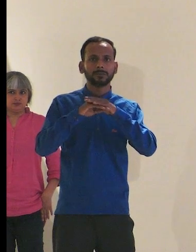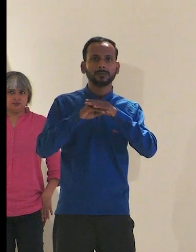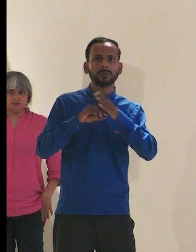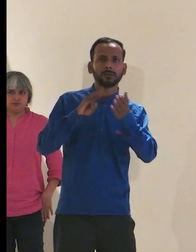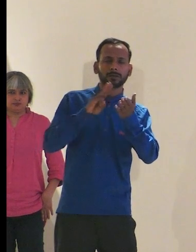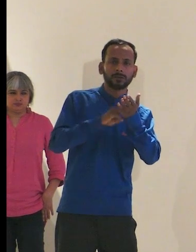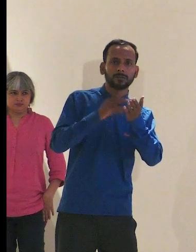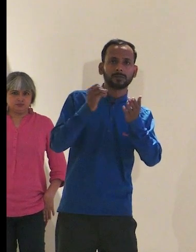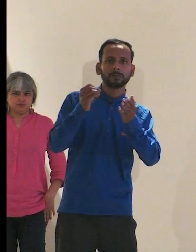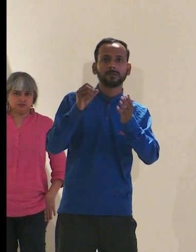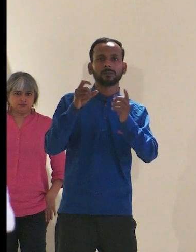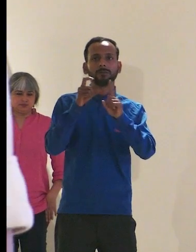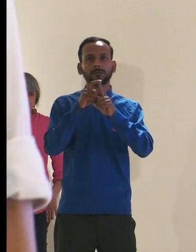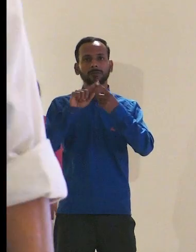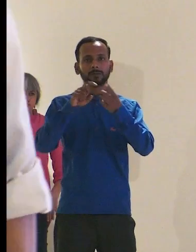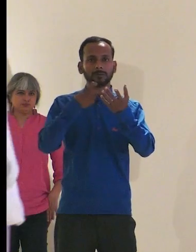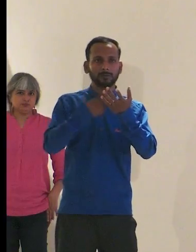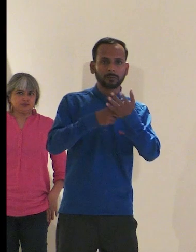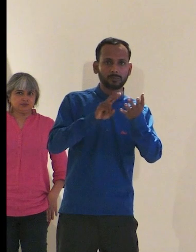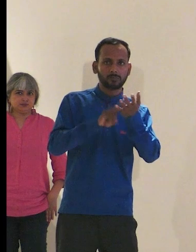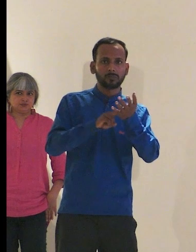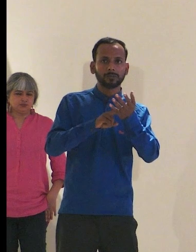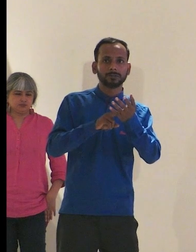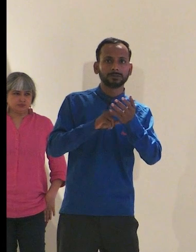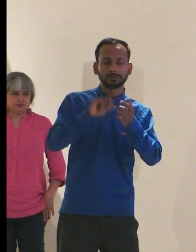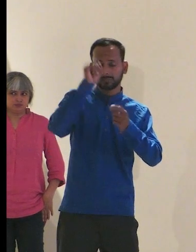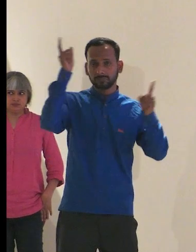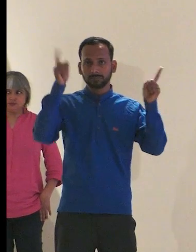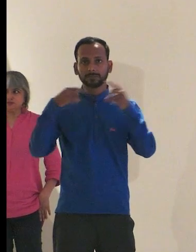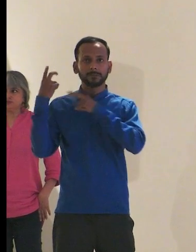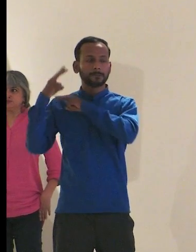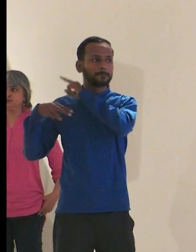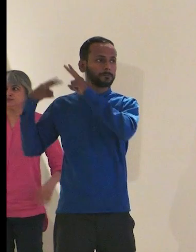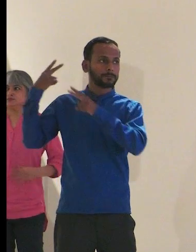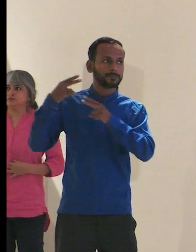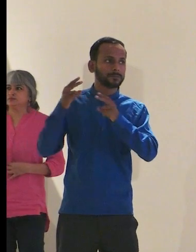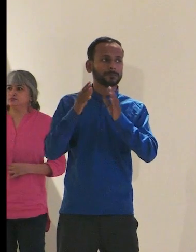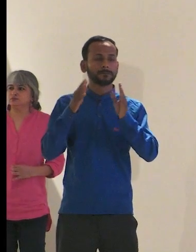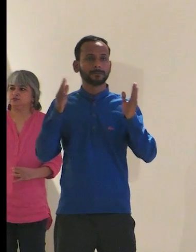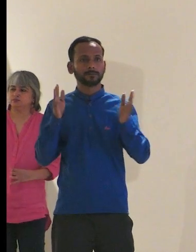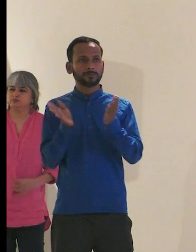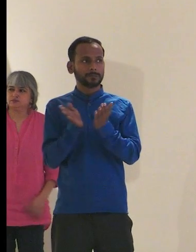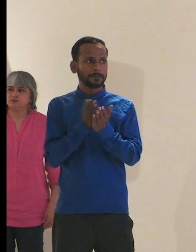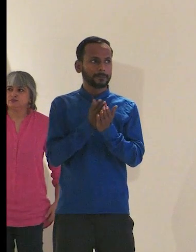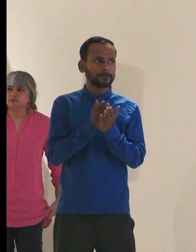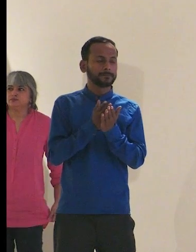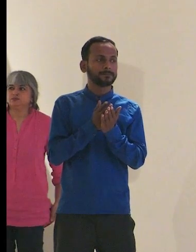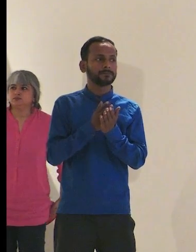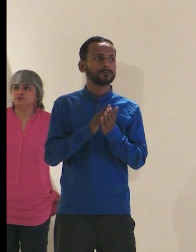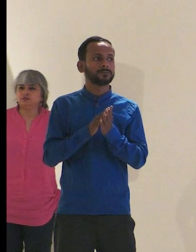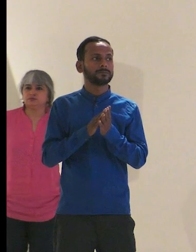and heritage. Look at and also we collaborate on a regular basis with DAG,